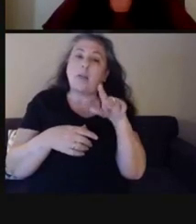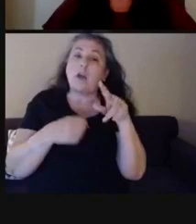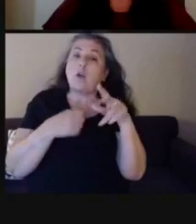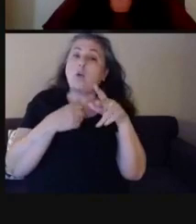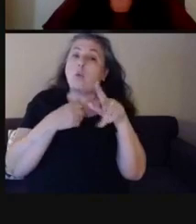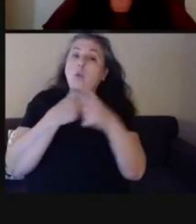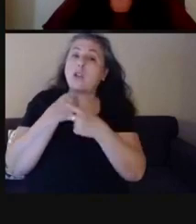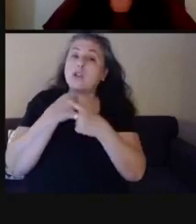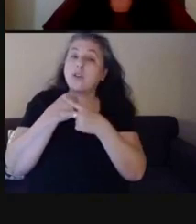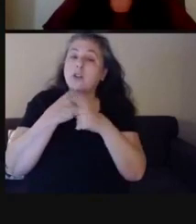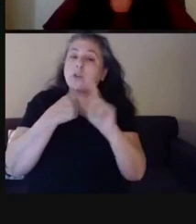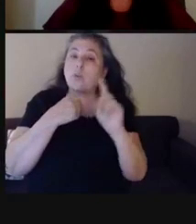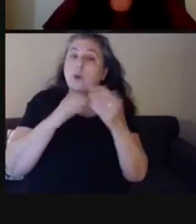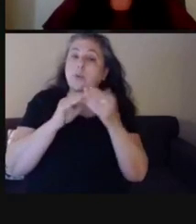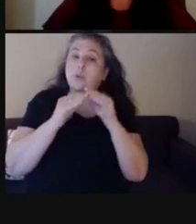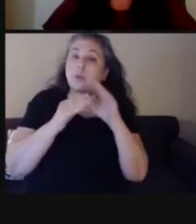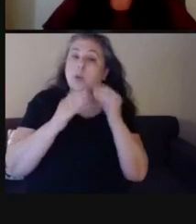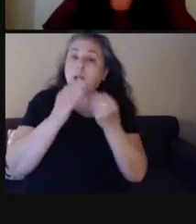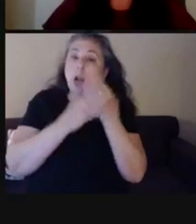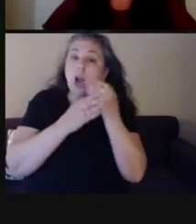one of the community gardens.